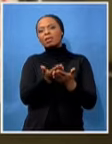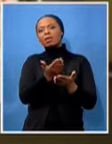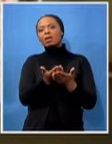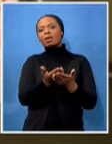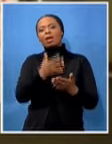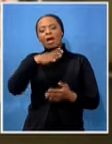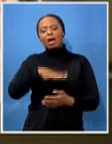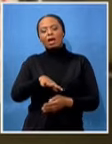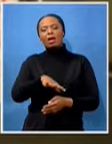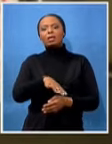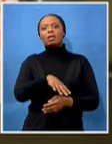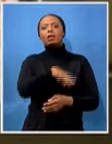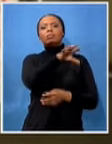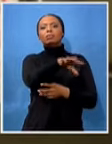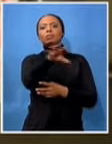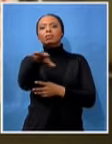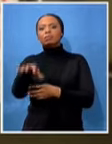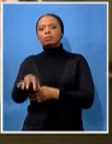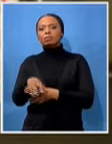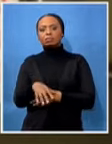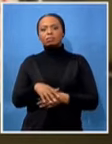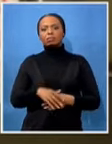Sidibeng, depending on